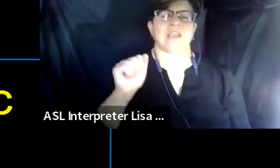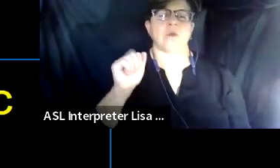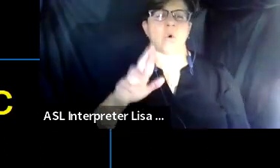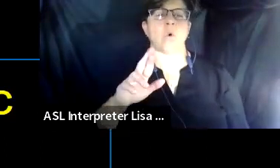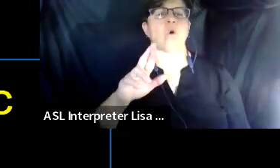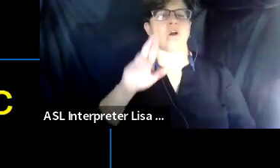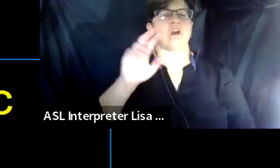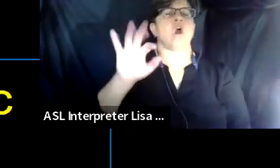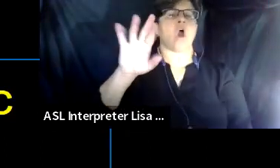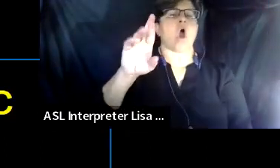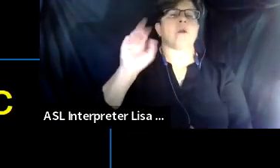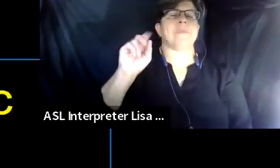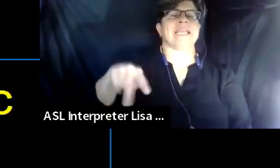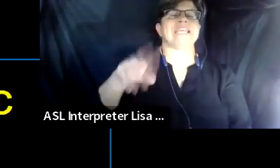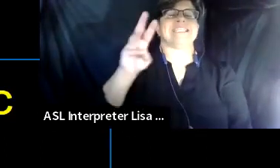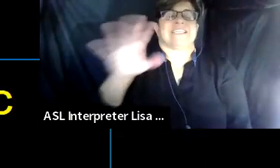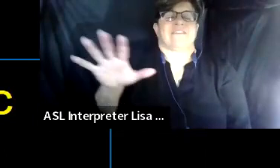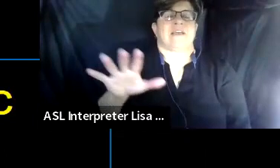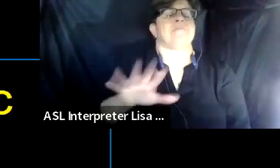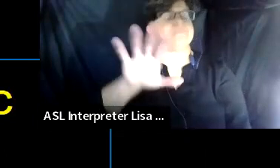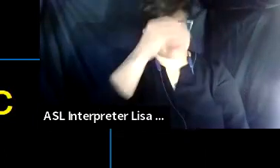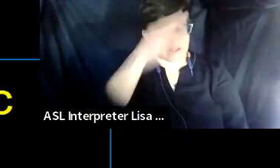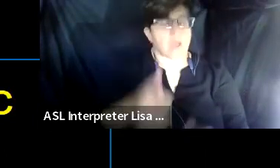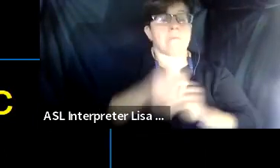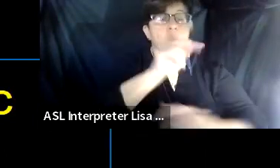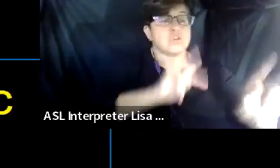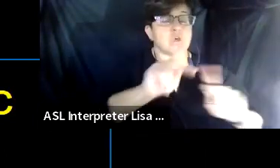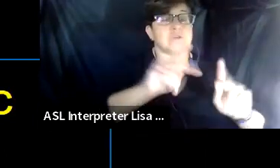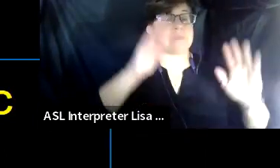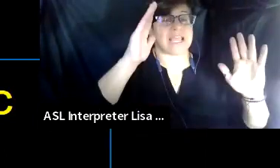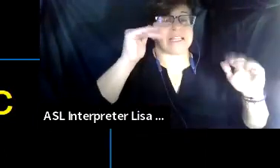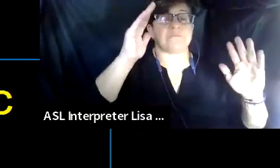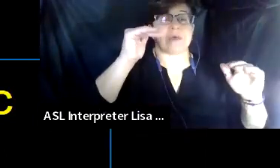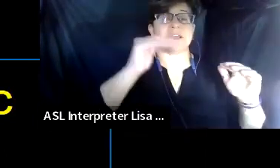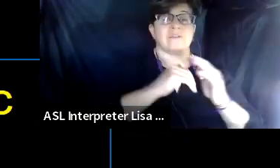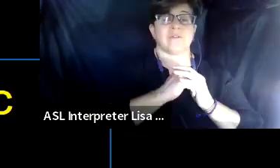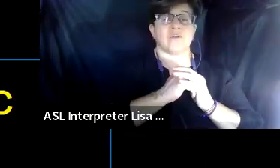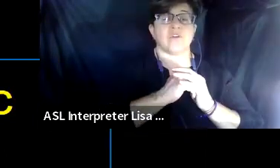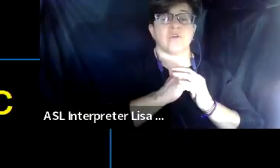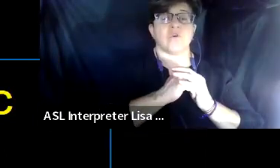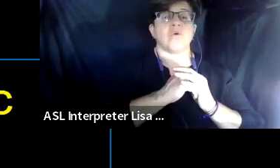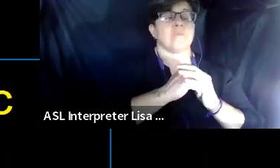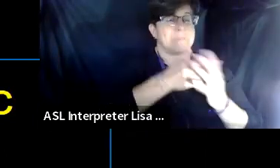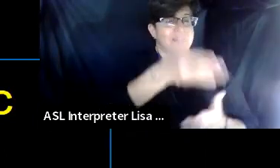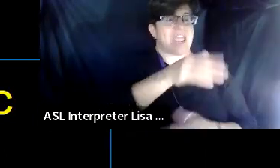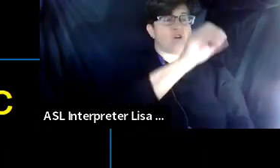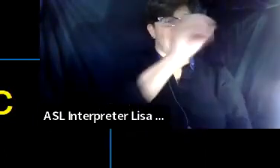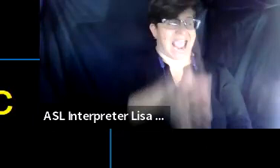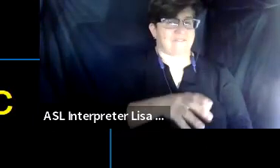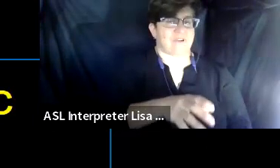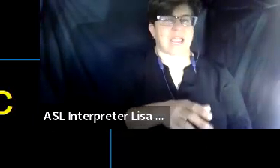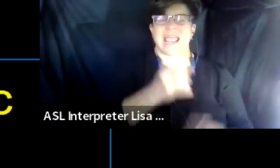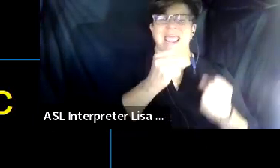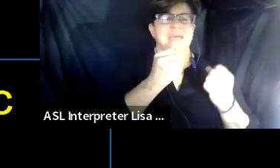RPE65. By the way, most of the affected individuals are expected to locate in Africa, and therefore many of them are unlikely to